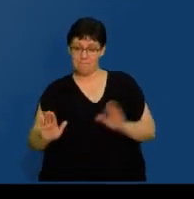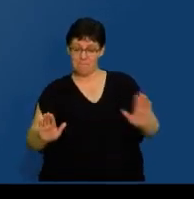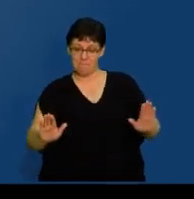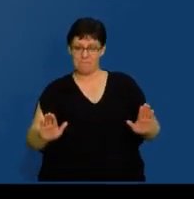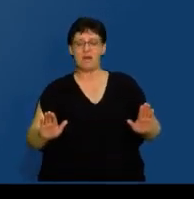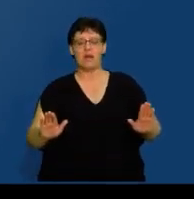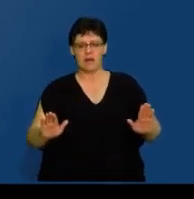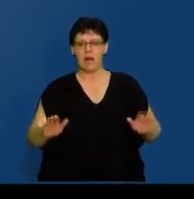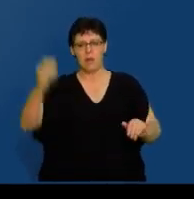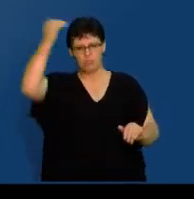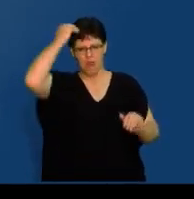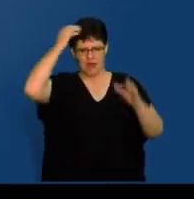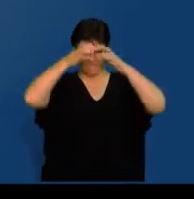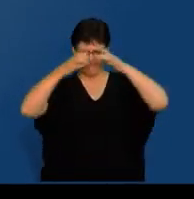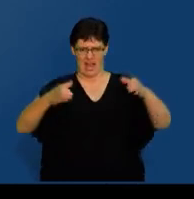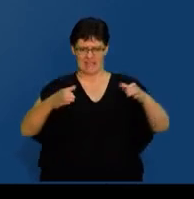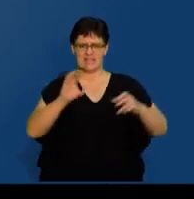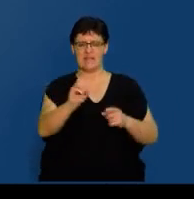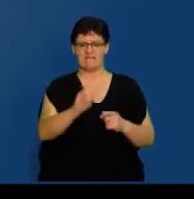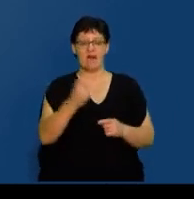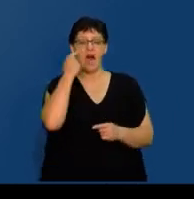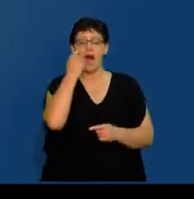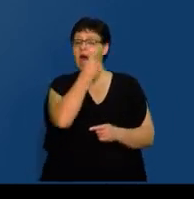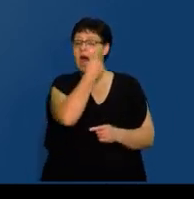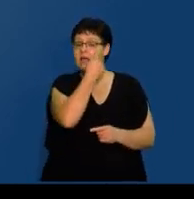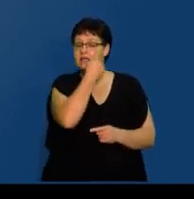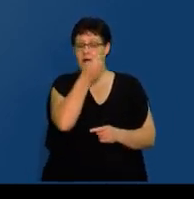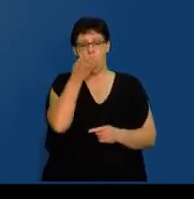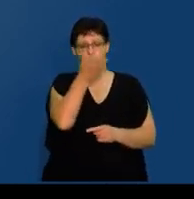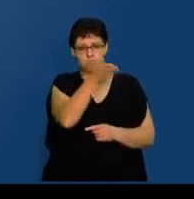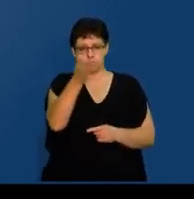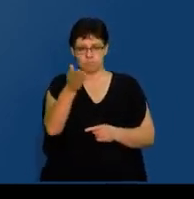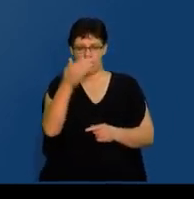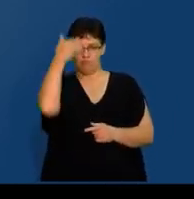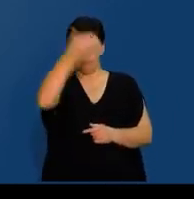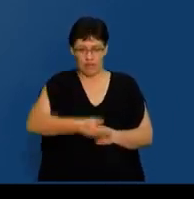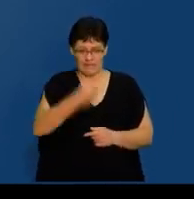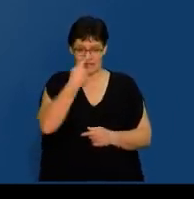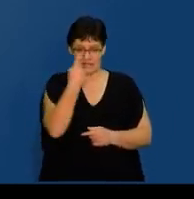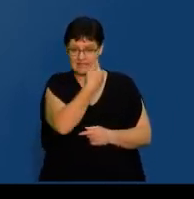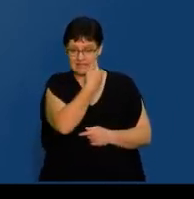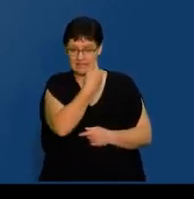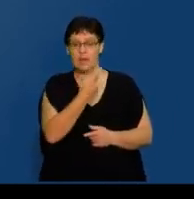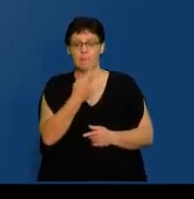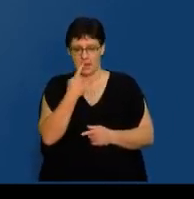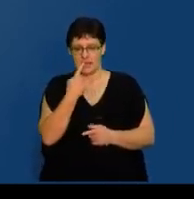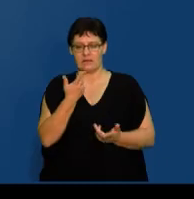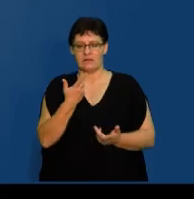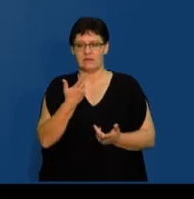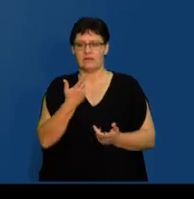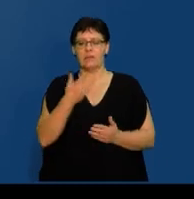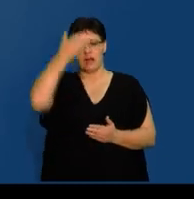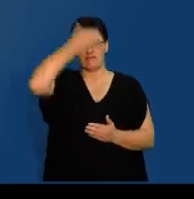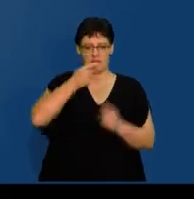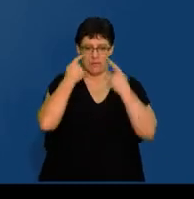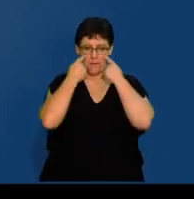have a large brain. Their eyes are present in front, and by that I mean they stick immediately in front,